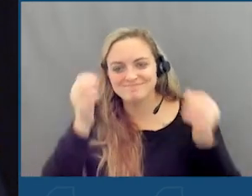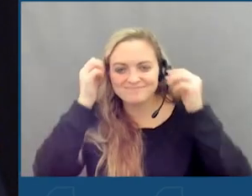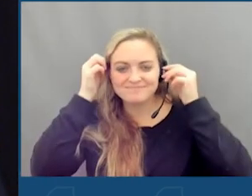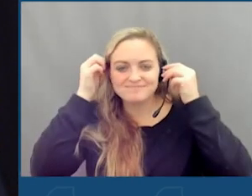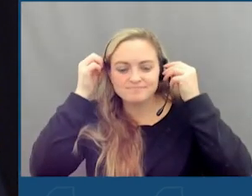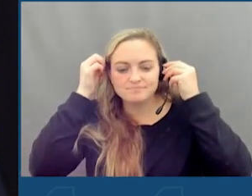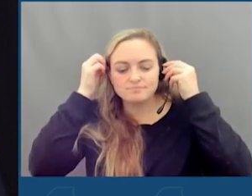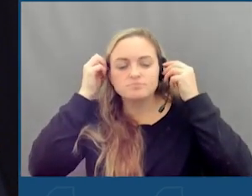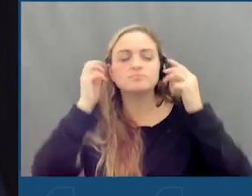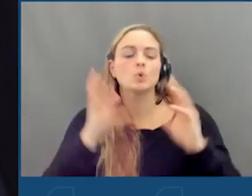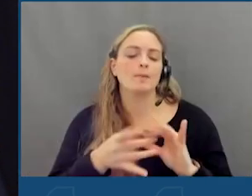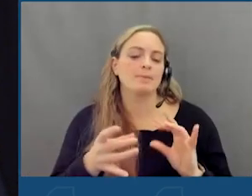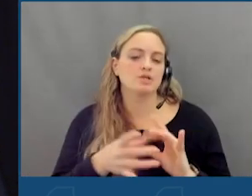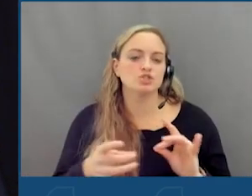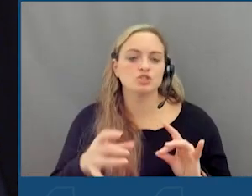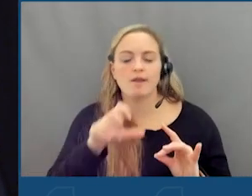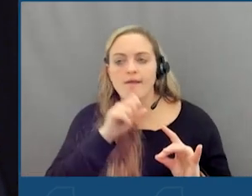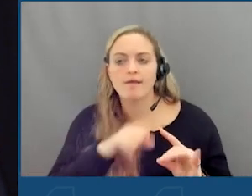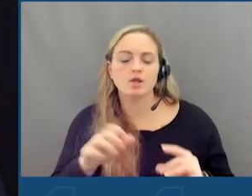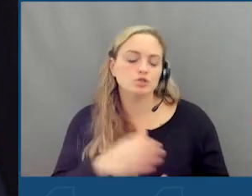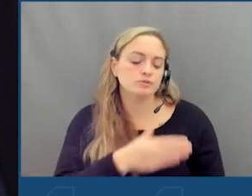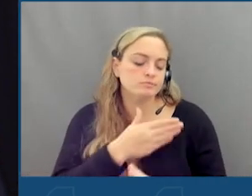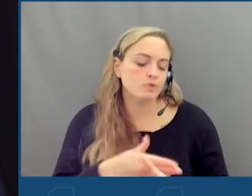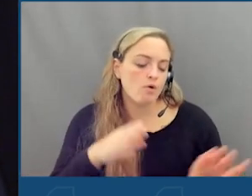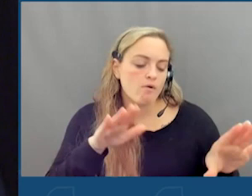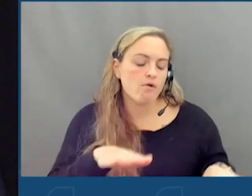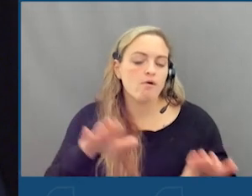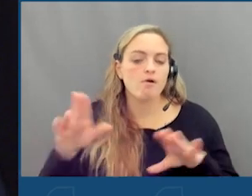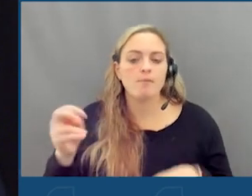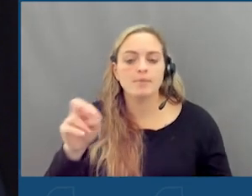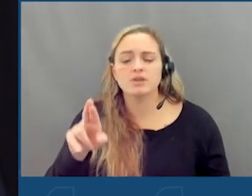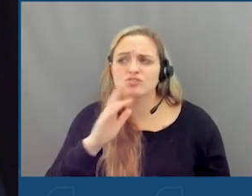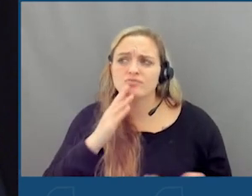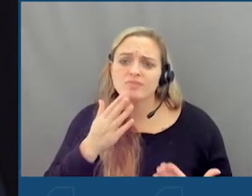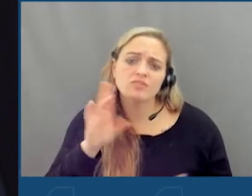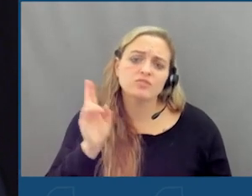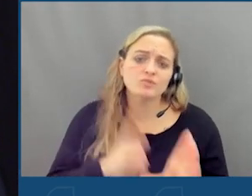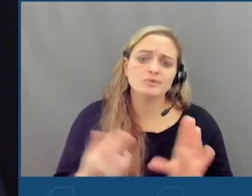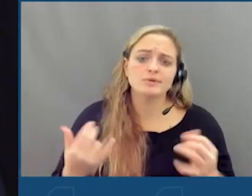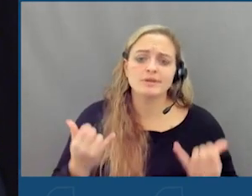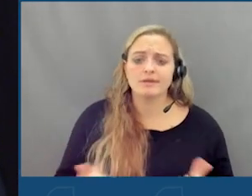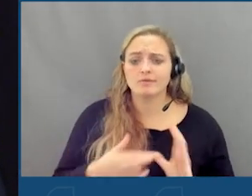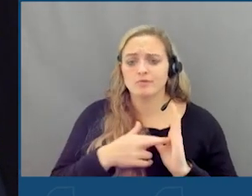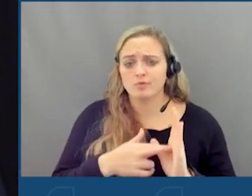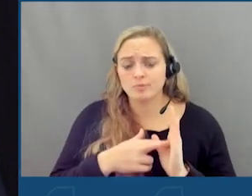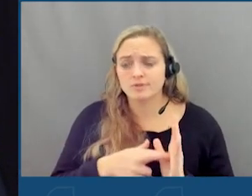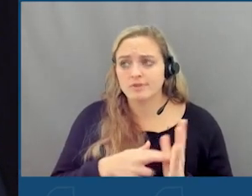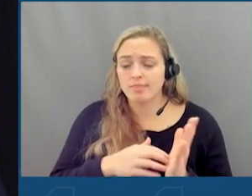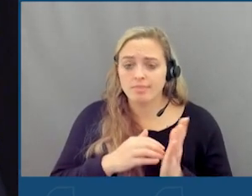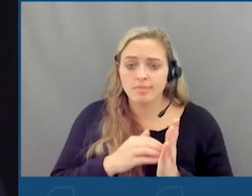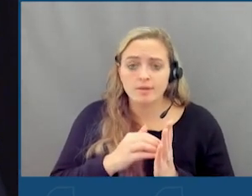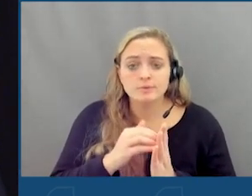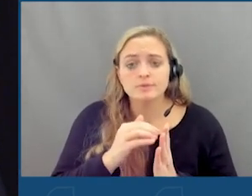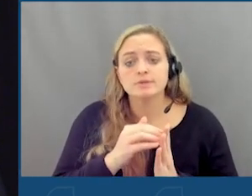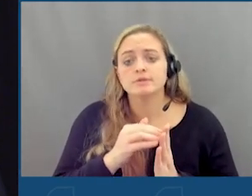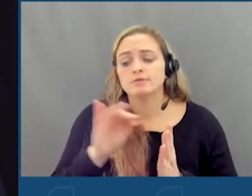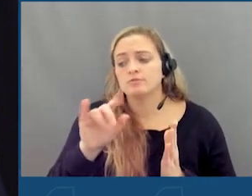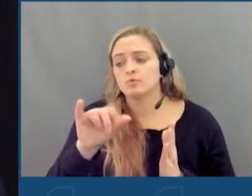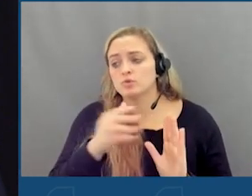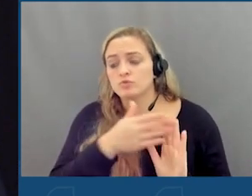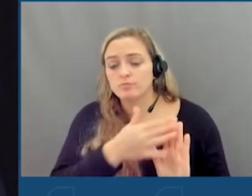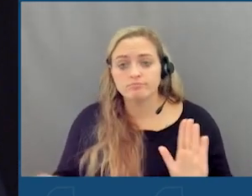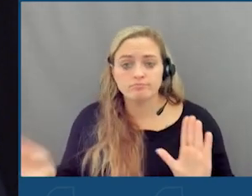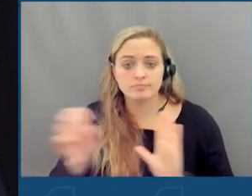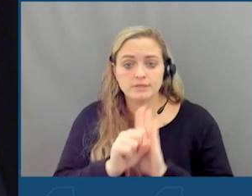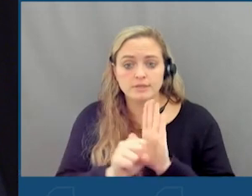As I mentioned, ancient song and calming nature, I want to thank you for joining us here today to represent thousands of doulas from across the